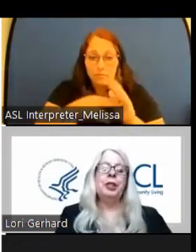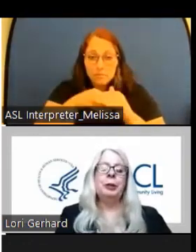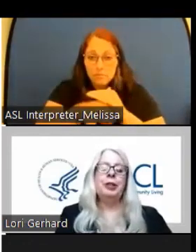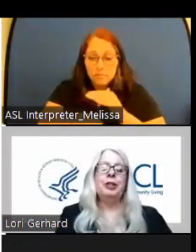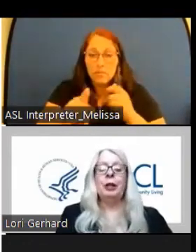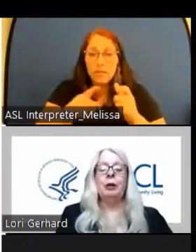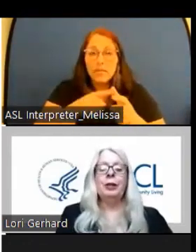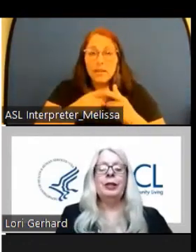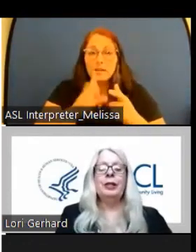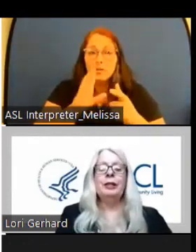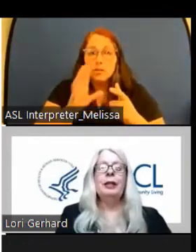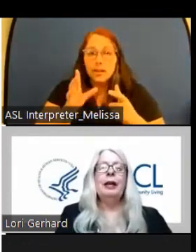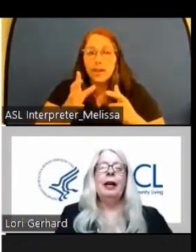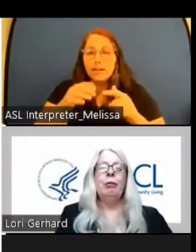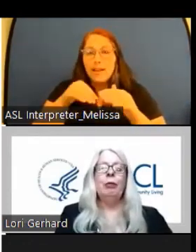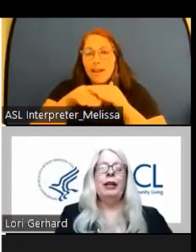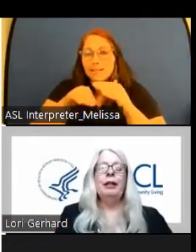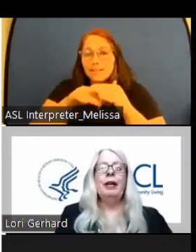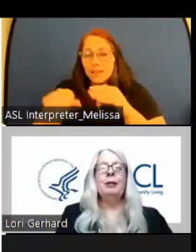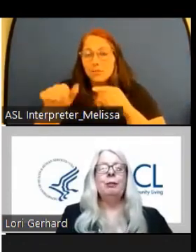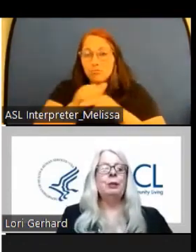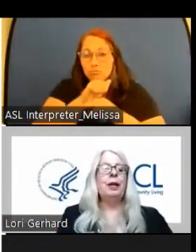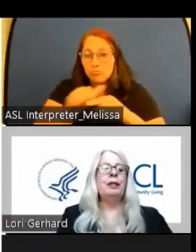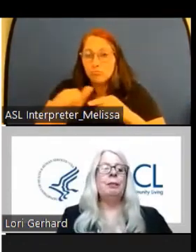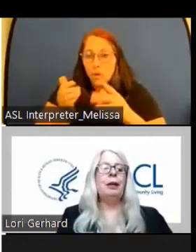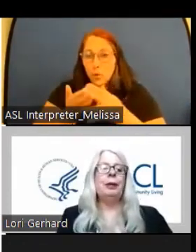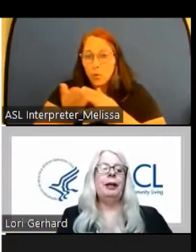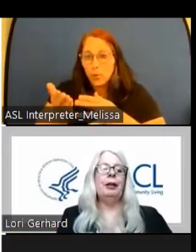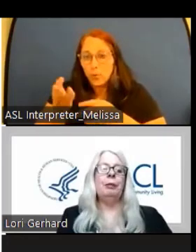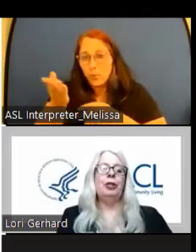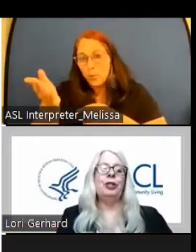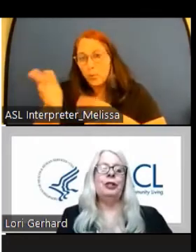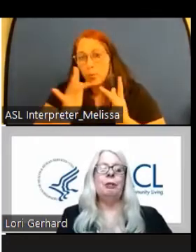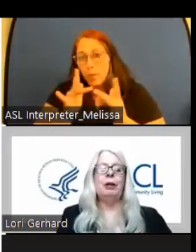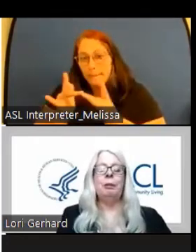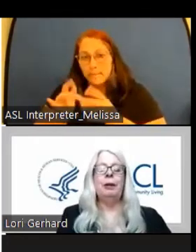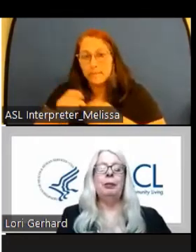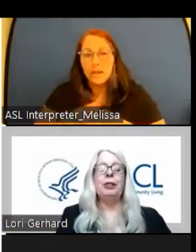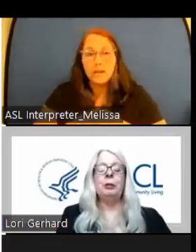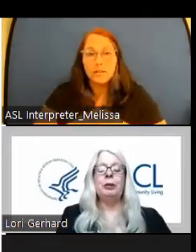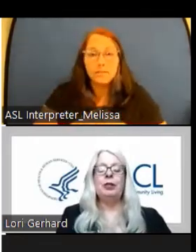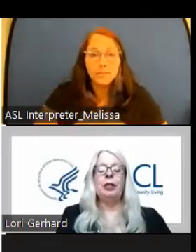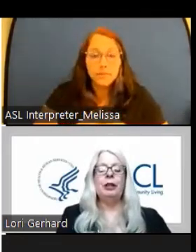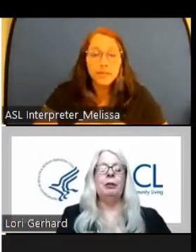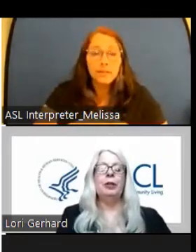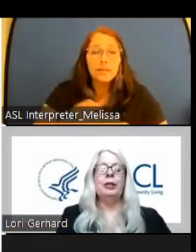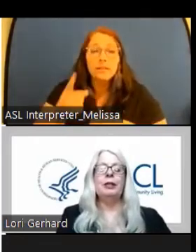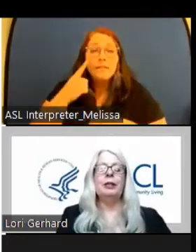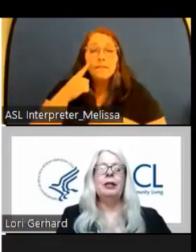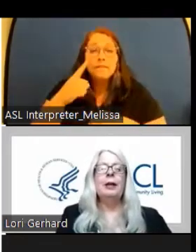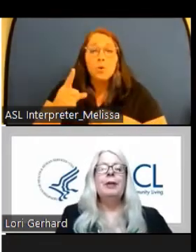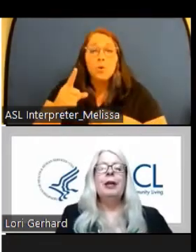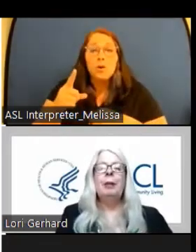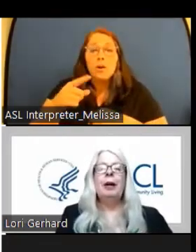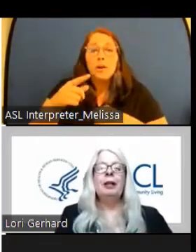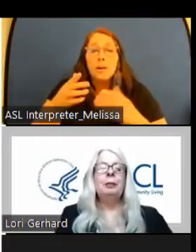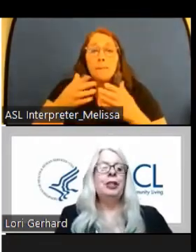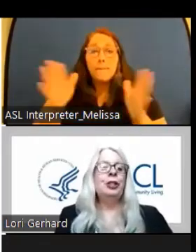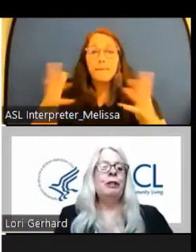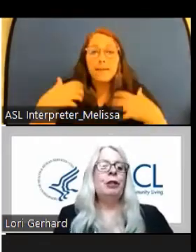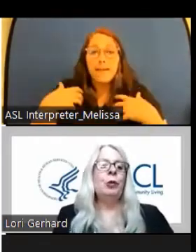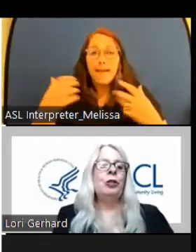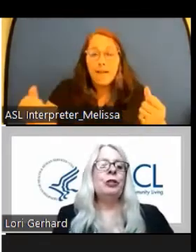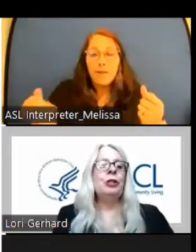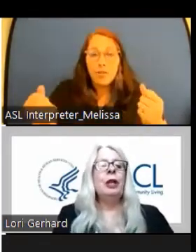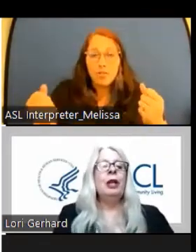people experiencing homelessness and recognize and respond to public health emergencies among people experiencing homelessness. Upon completion